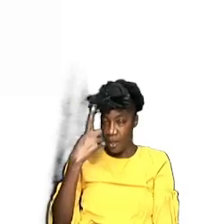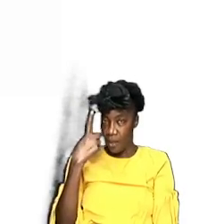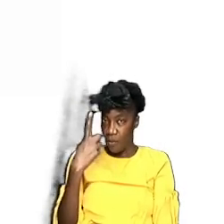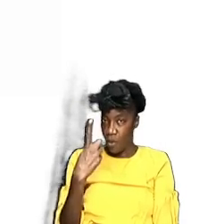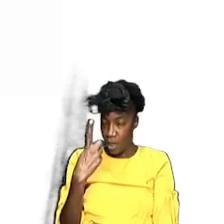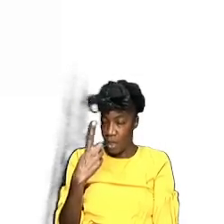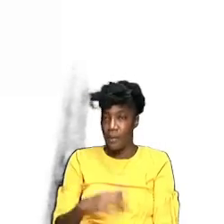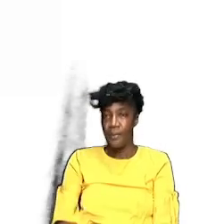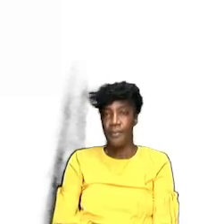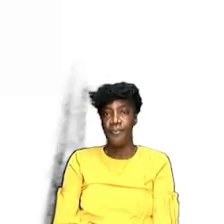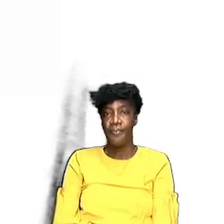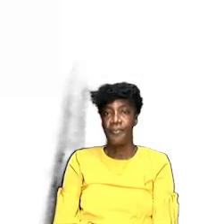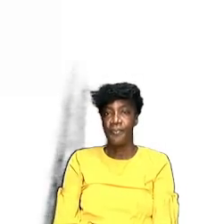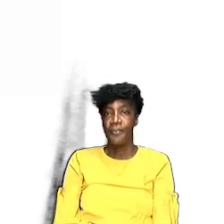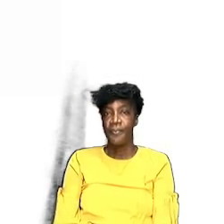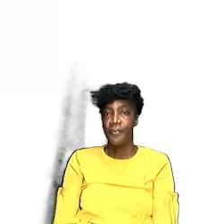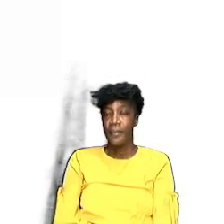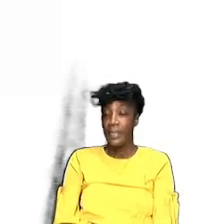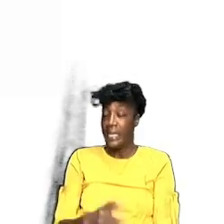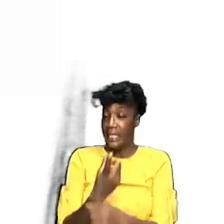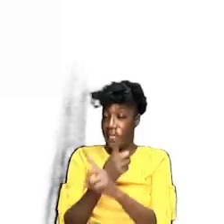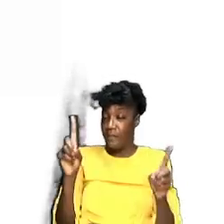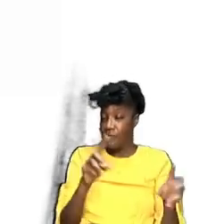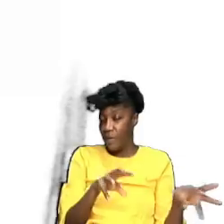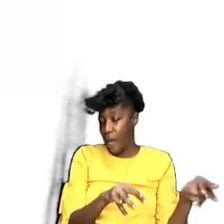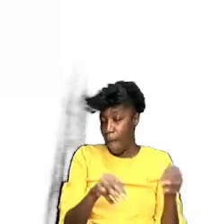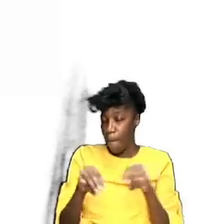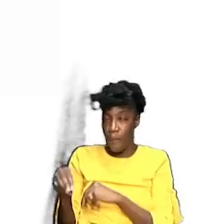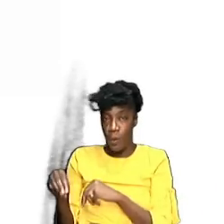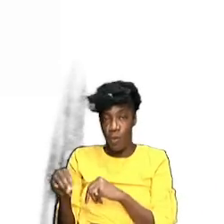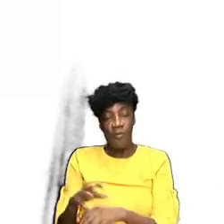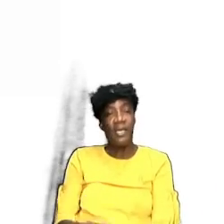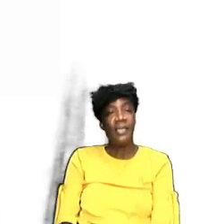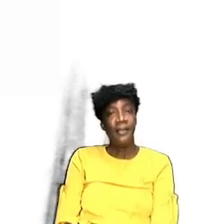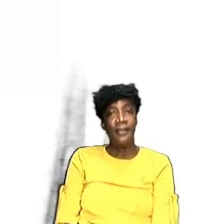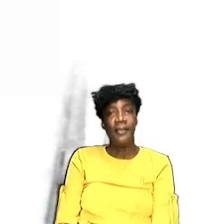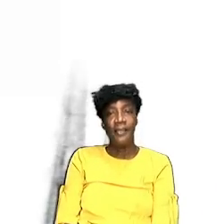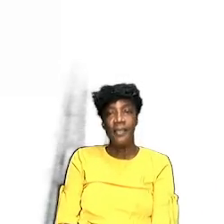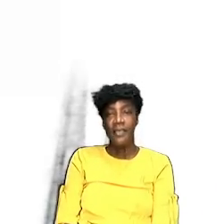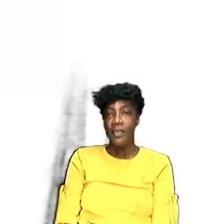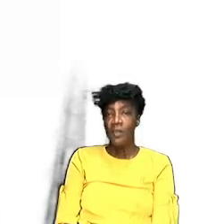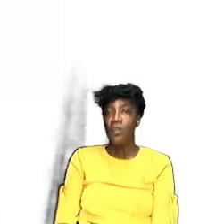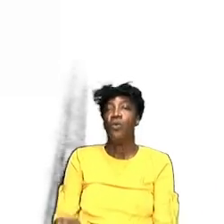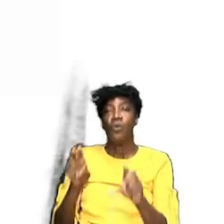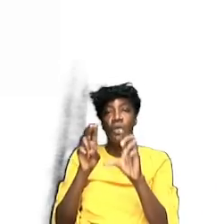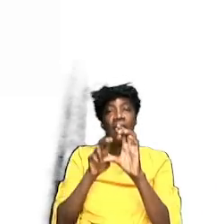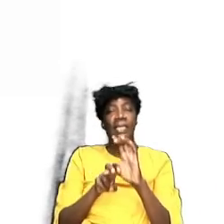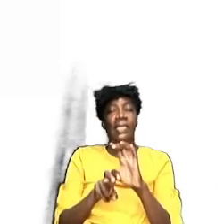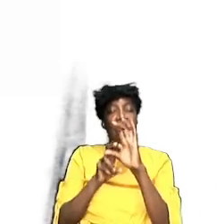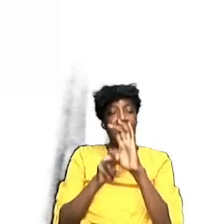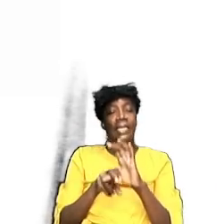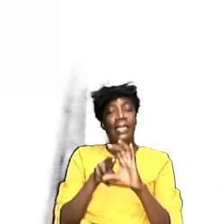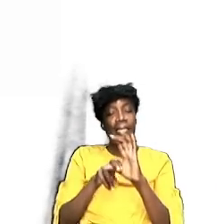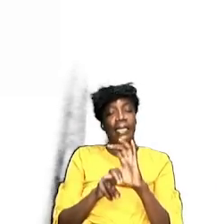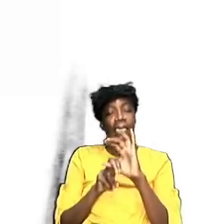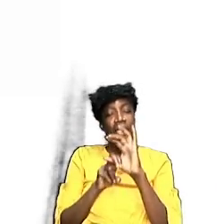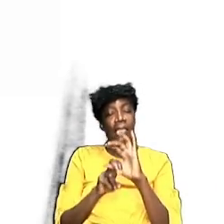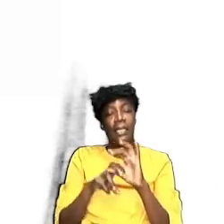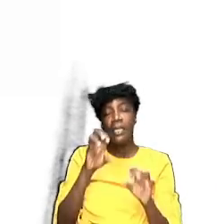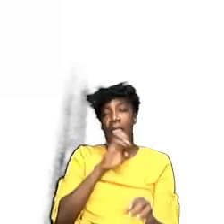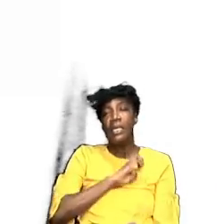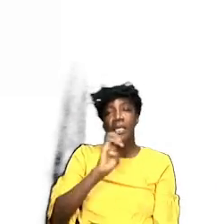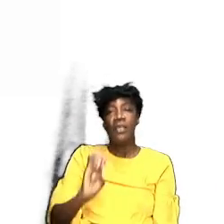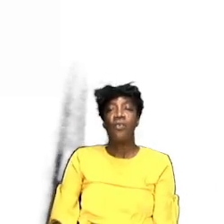the three different movements, praise God, of the child of God. We are seated in Christ, which speaks